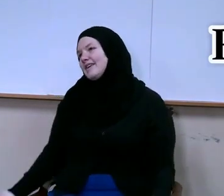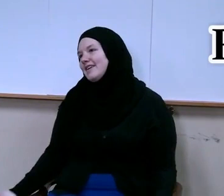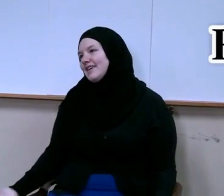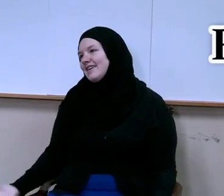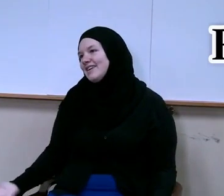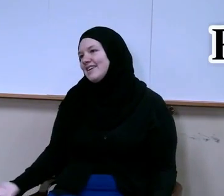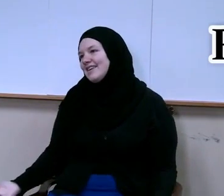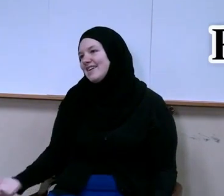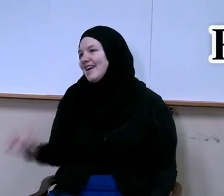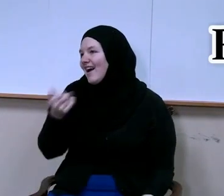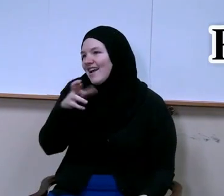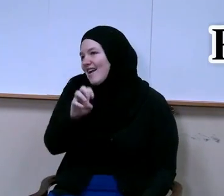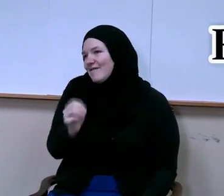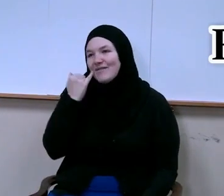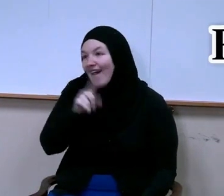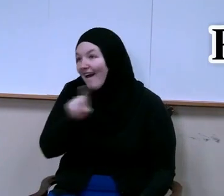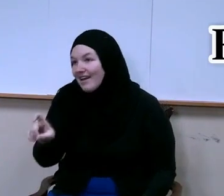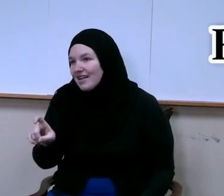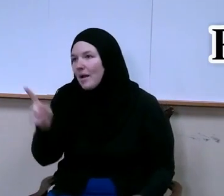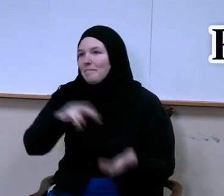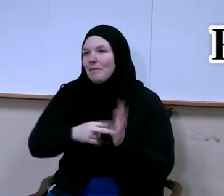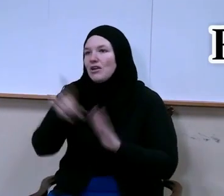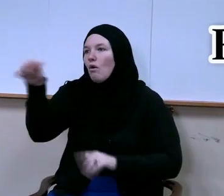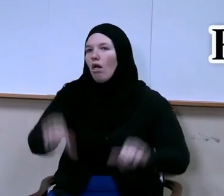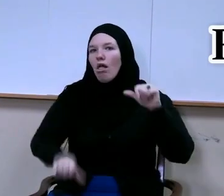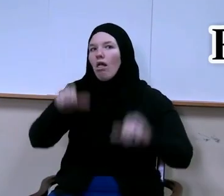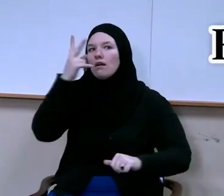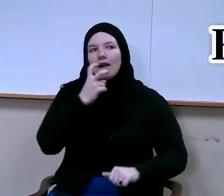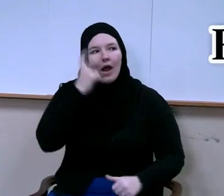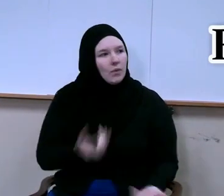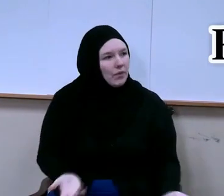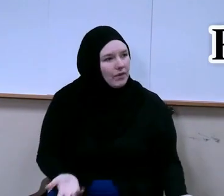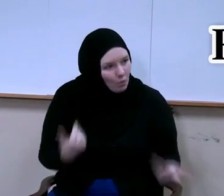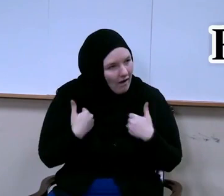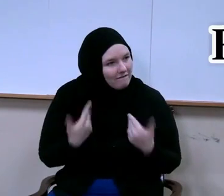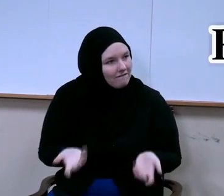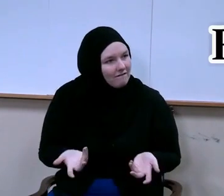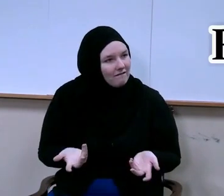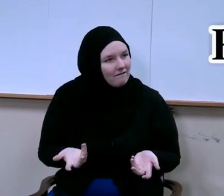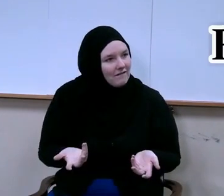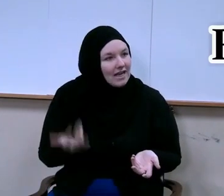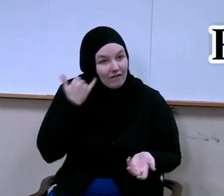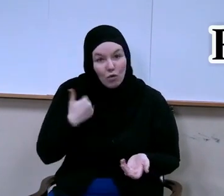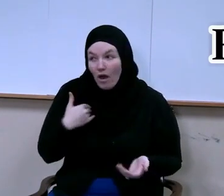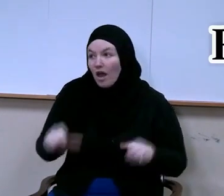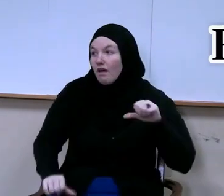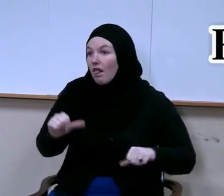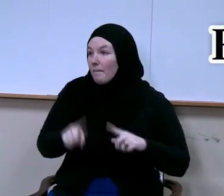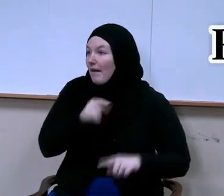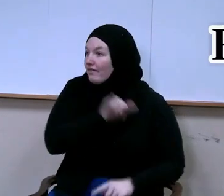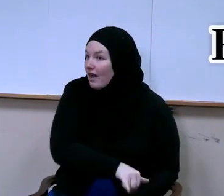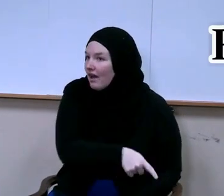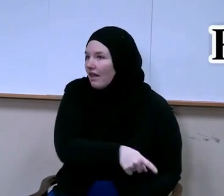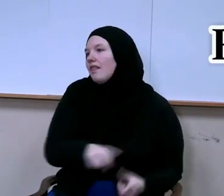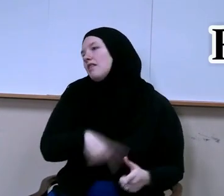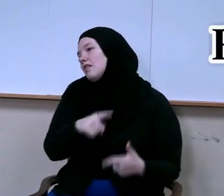asking a question of haram and halal, it means that you have doubt about its legitimacy, its legality, its lawfulness.